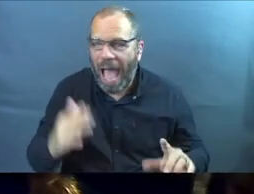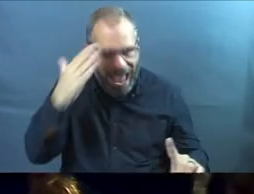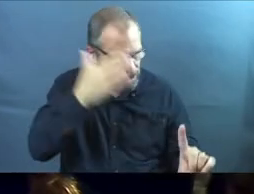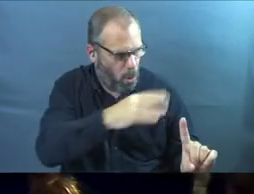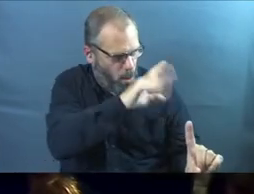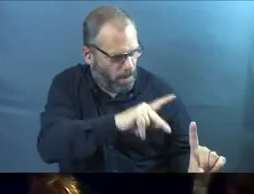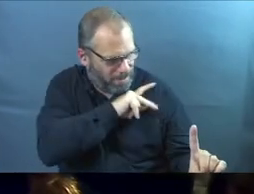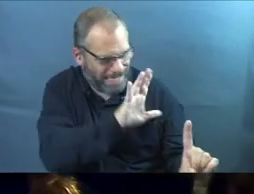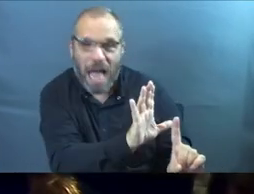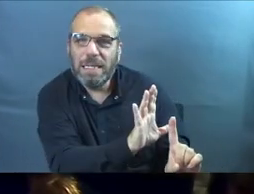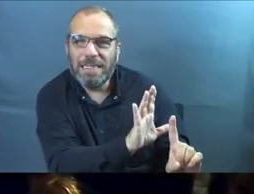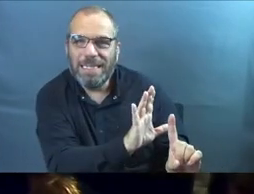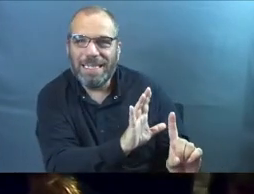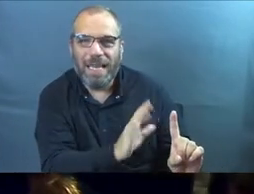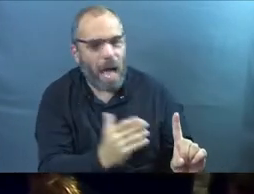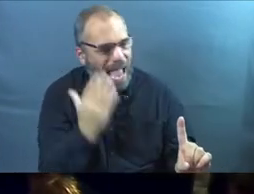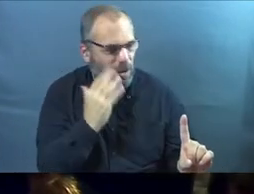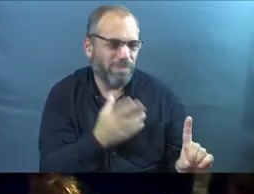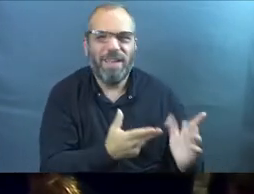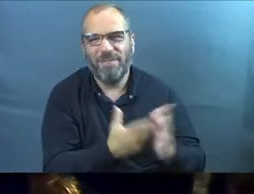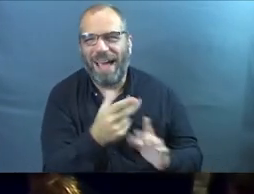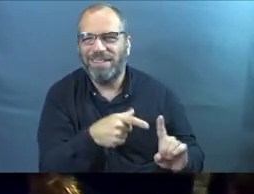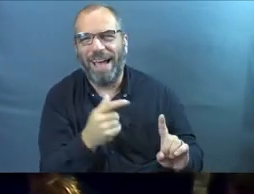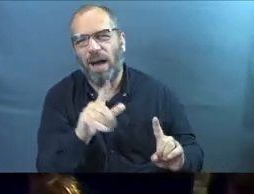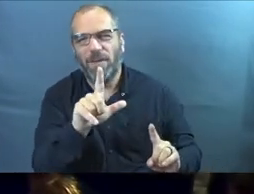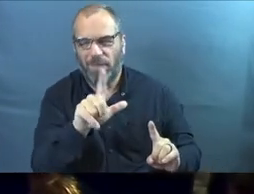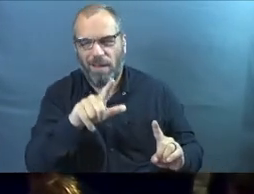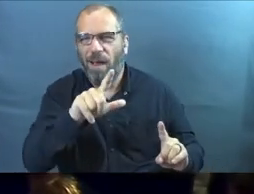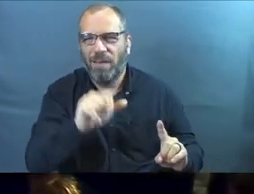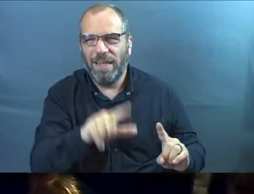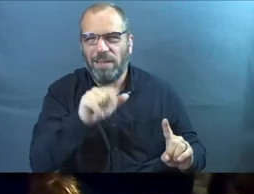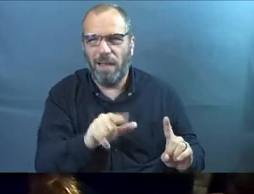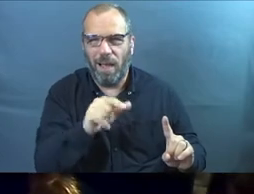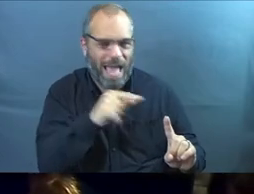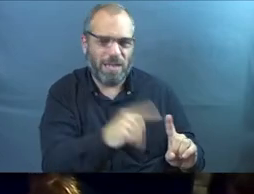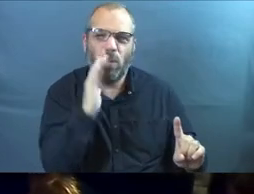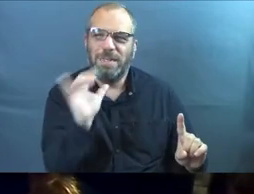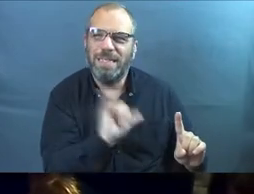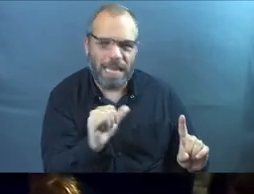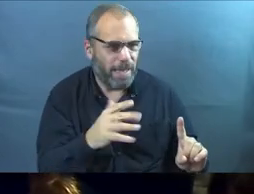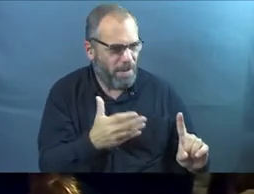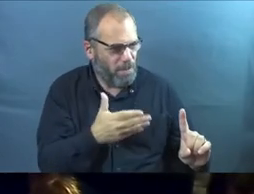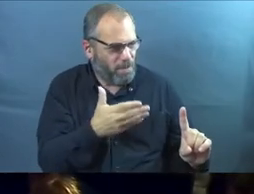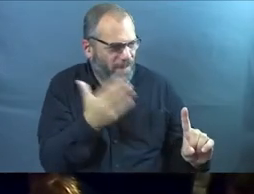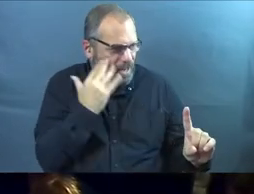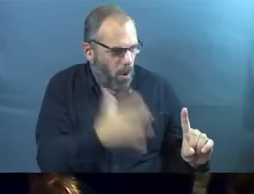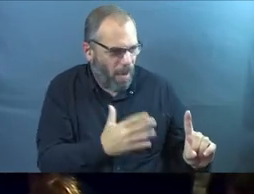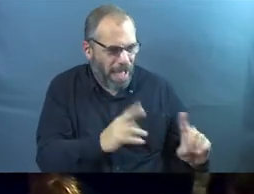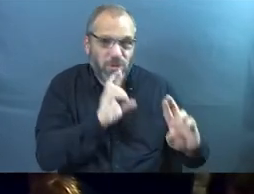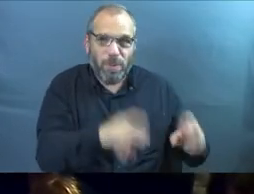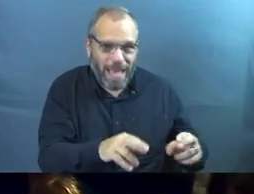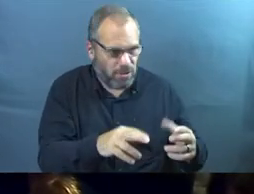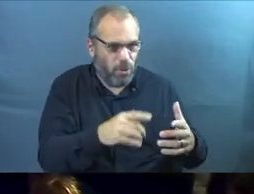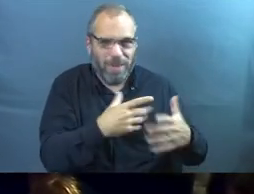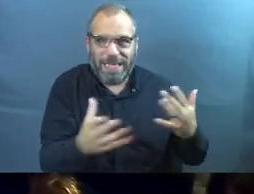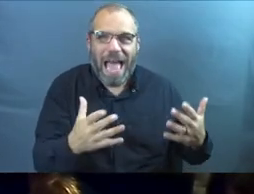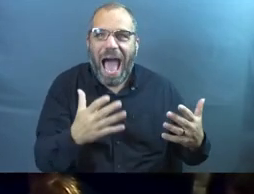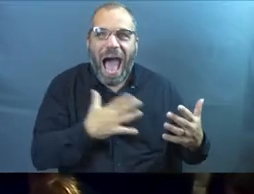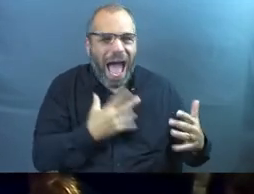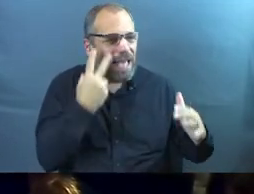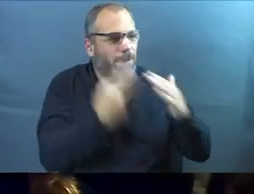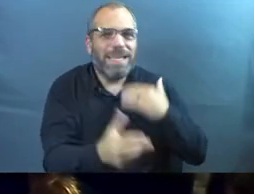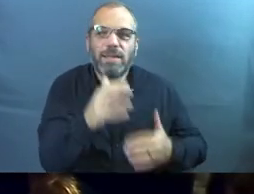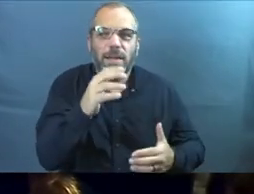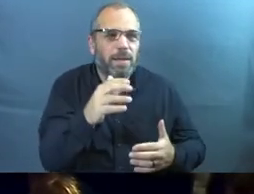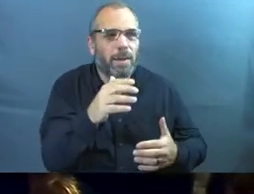I know her personality. I don't just know facts. I know what she's like. I know how she reacts to things. I can